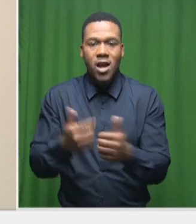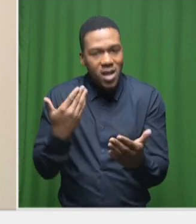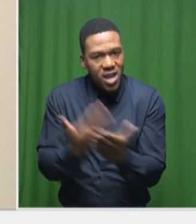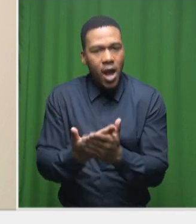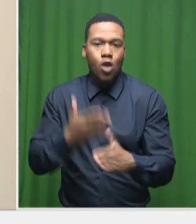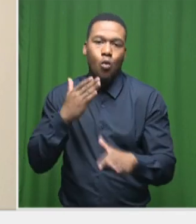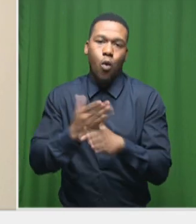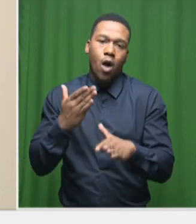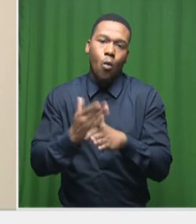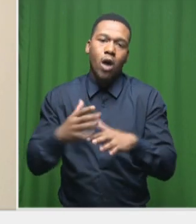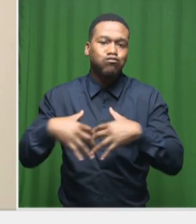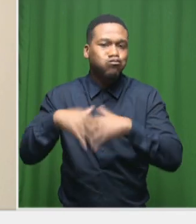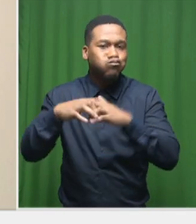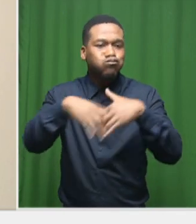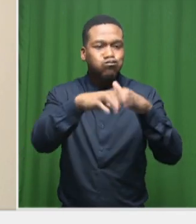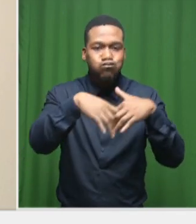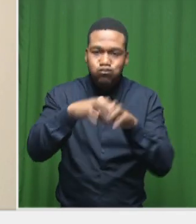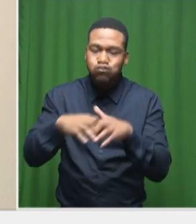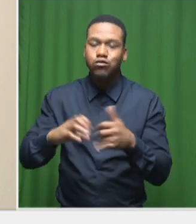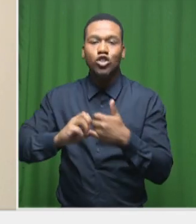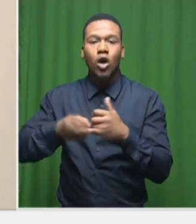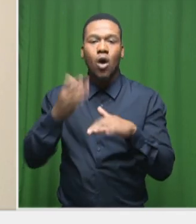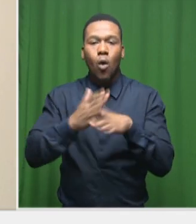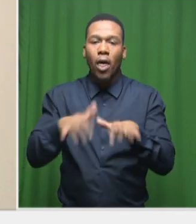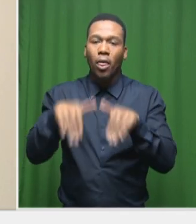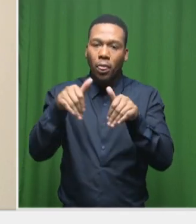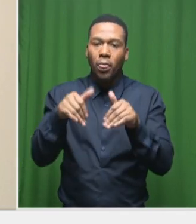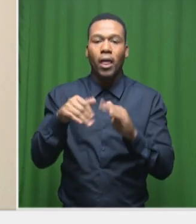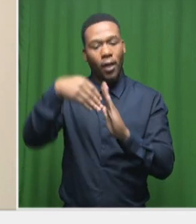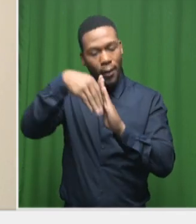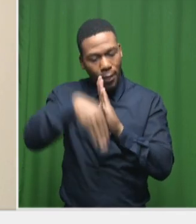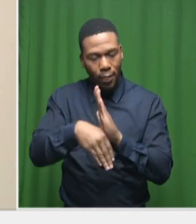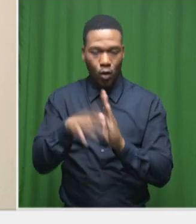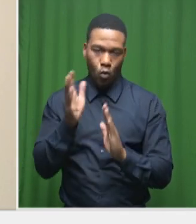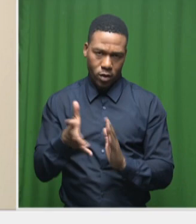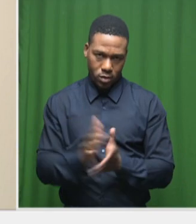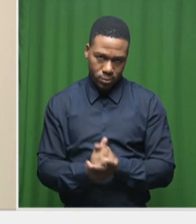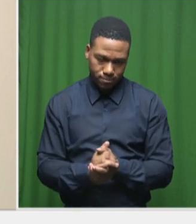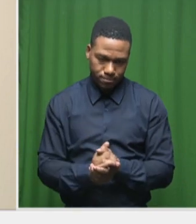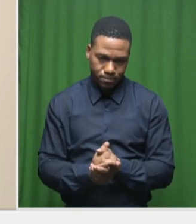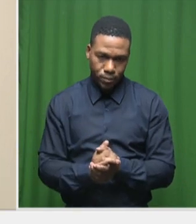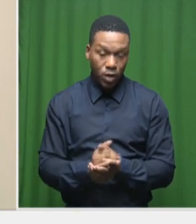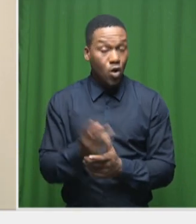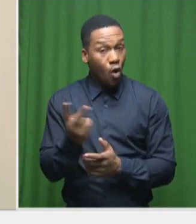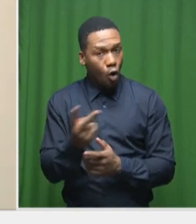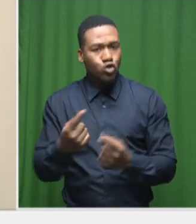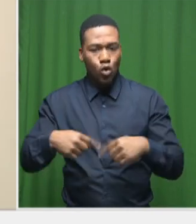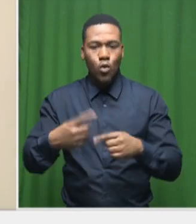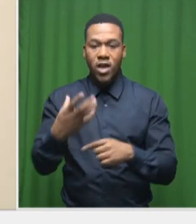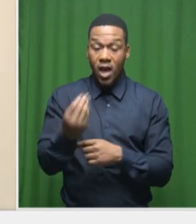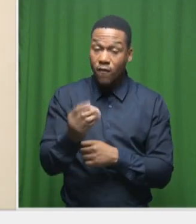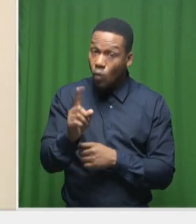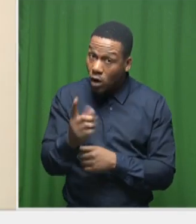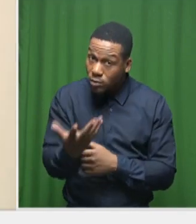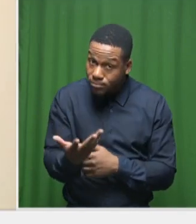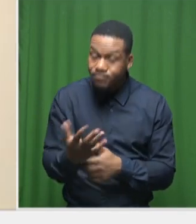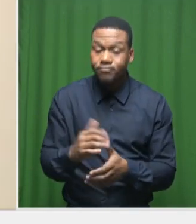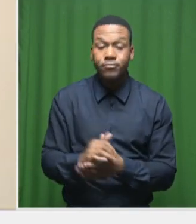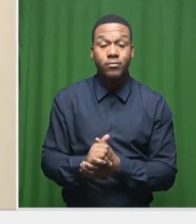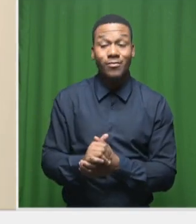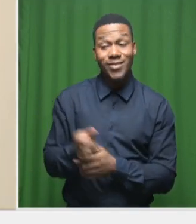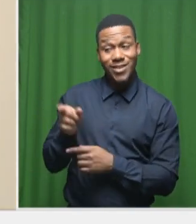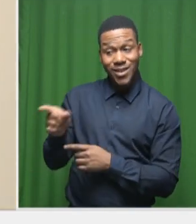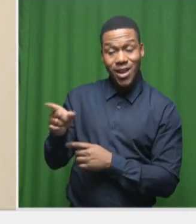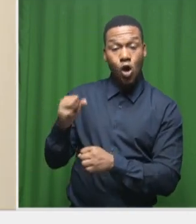created in order to try and reduce the unemployment rate in South Africa. And we also have within the CSIR, from the manufacturing